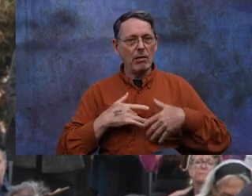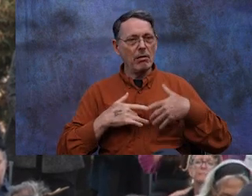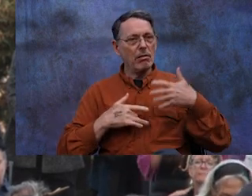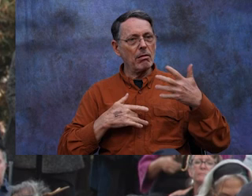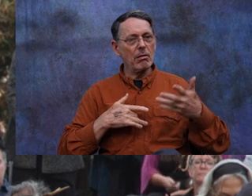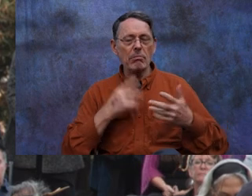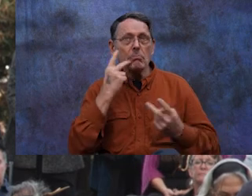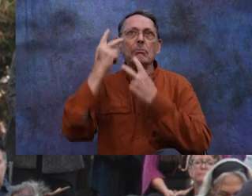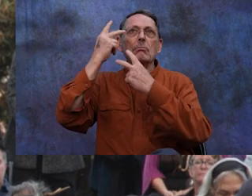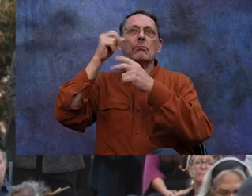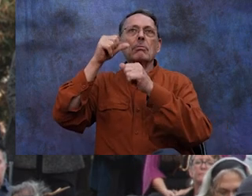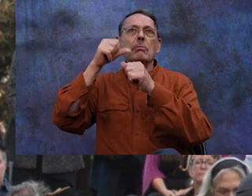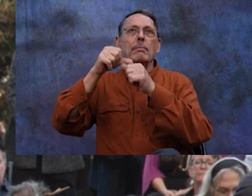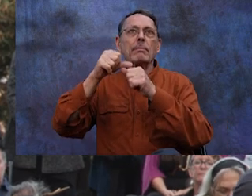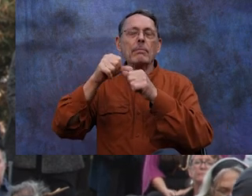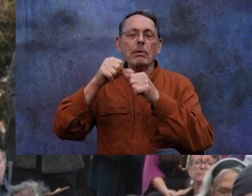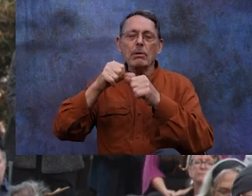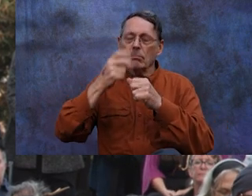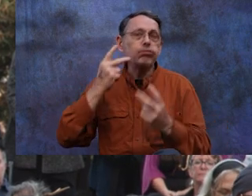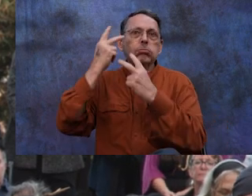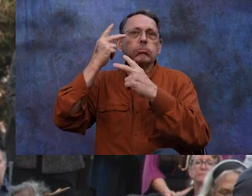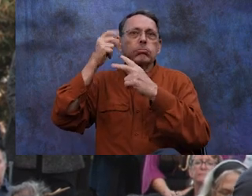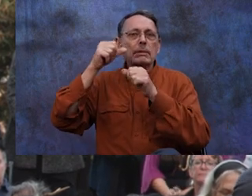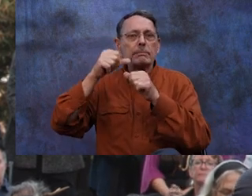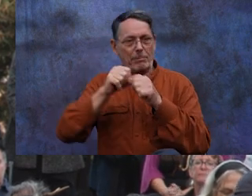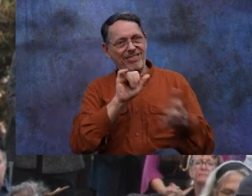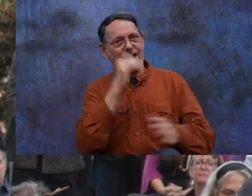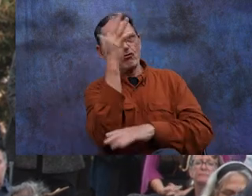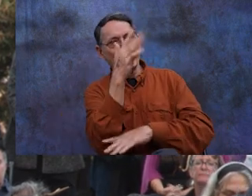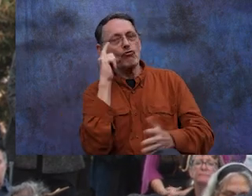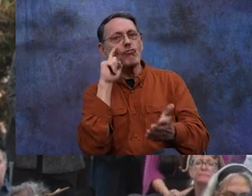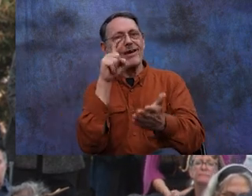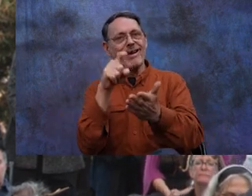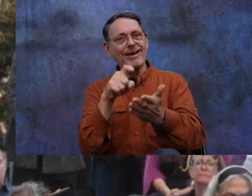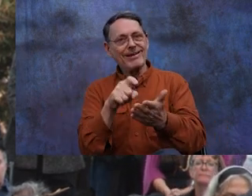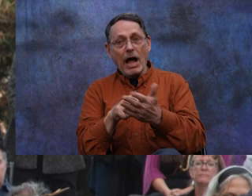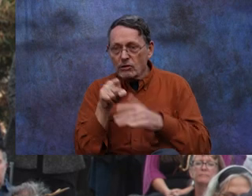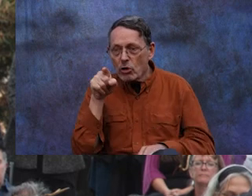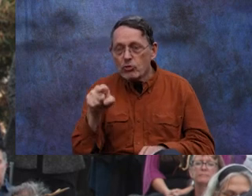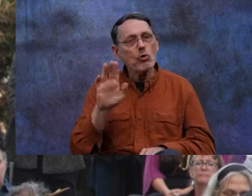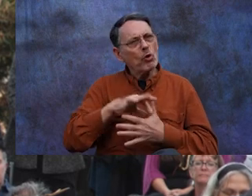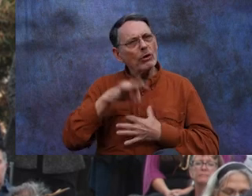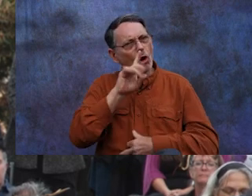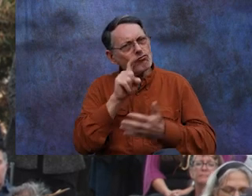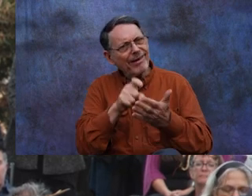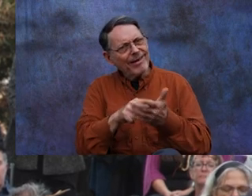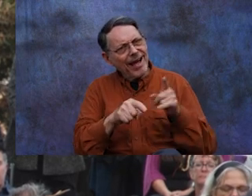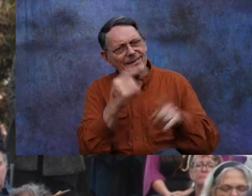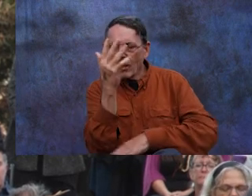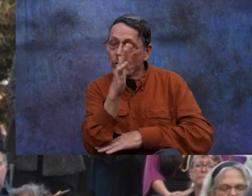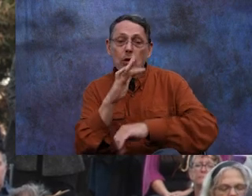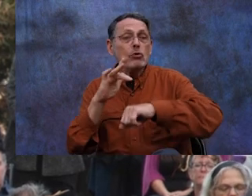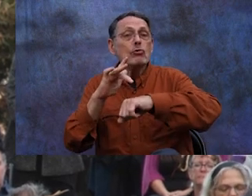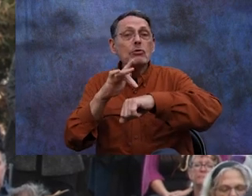but of remembrance. This tree recognizes you, and your soul recognizes that tree. And with that touch, the